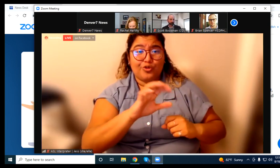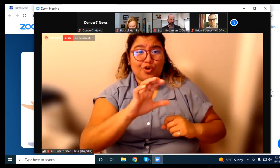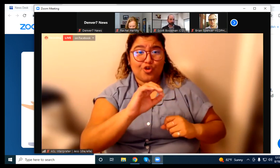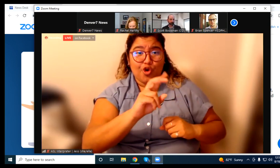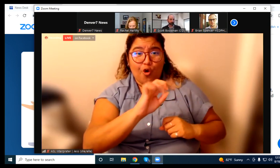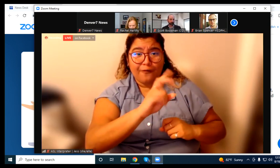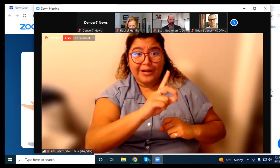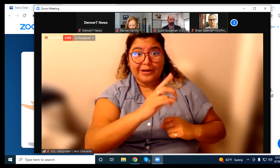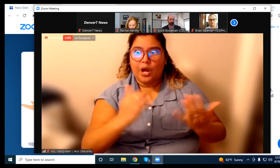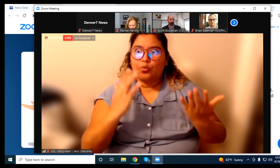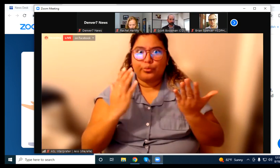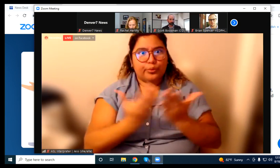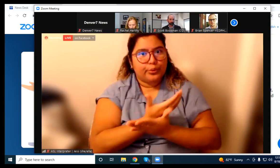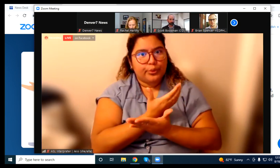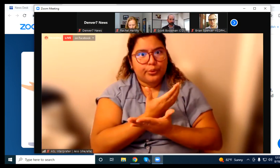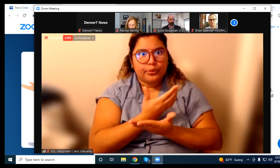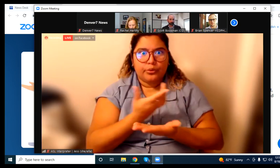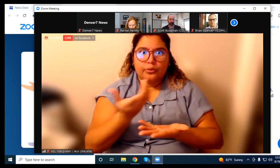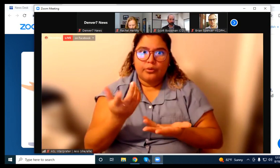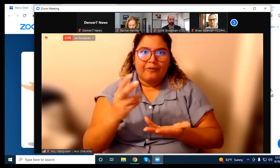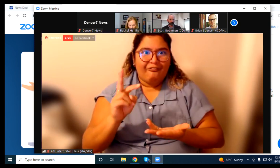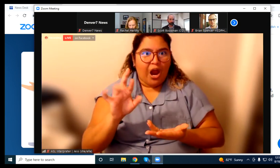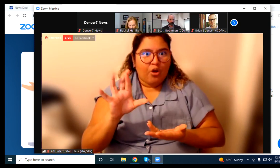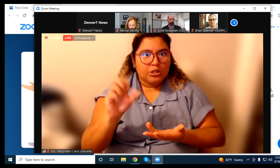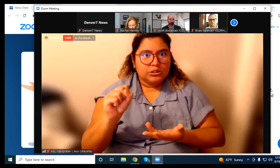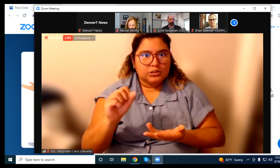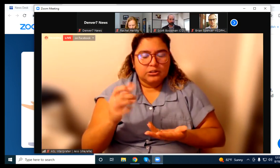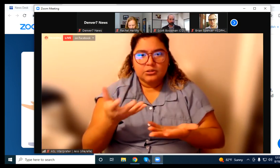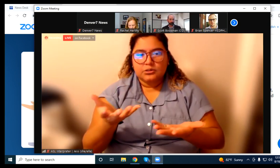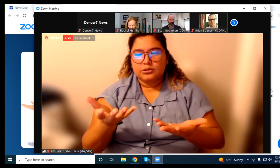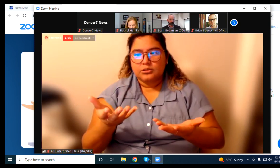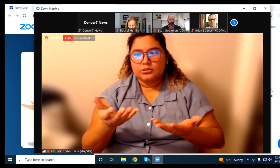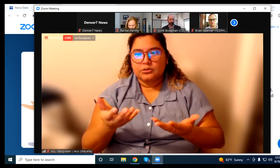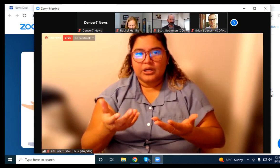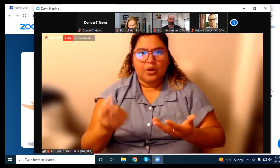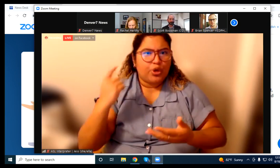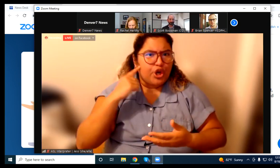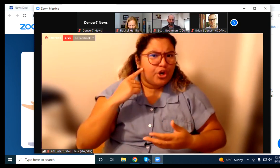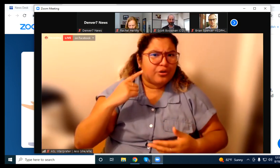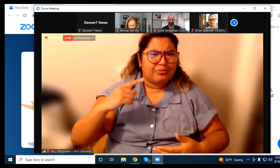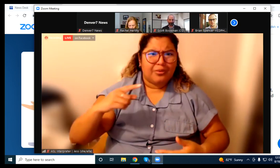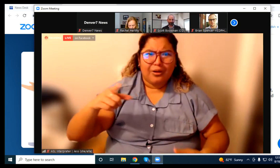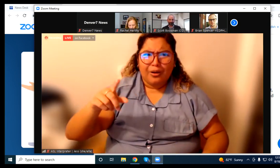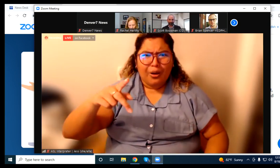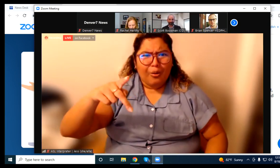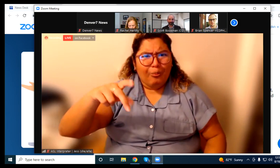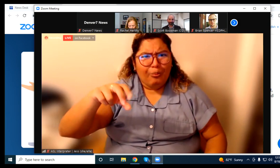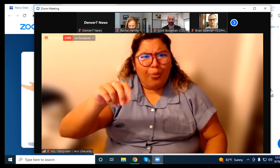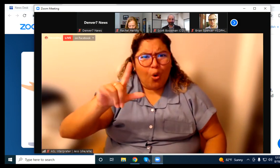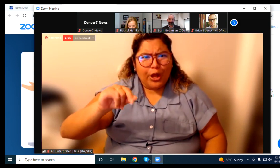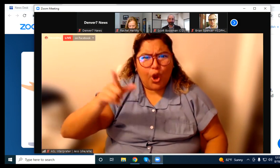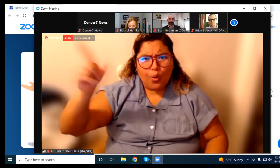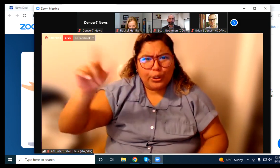that is out there, and we hear about polio in New York, et cetera.